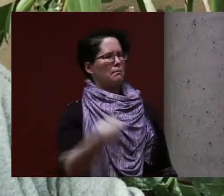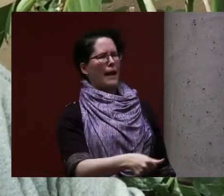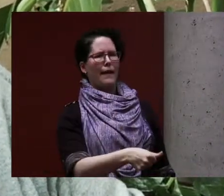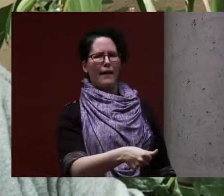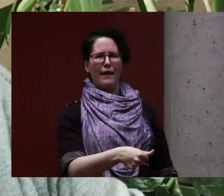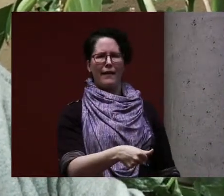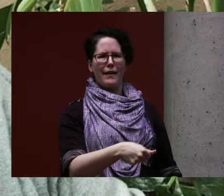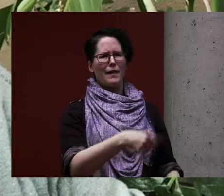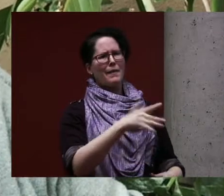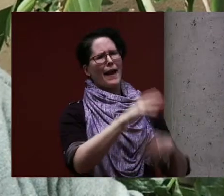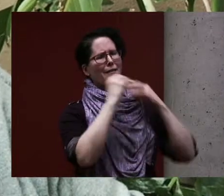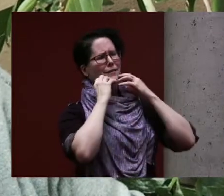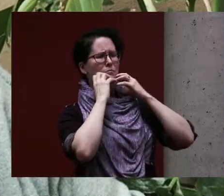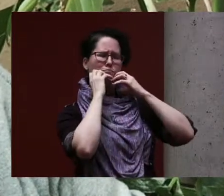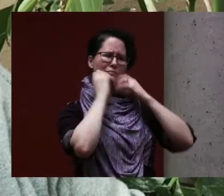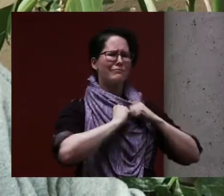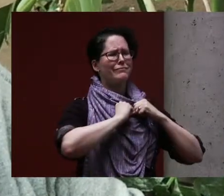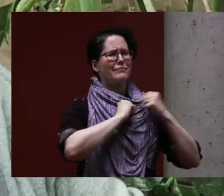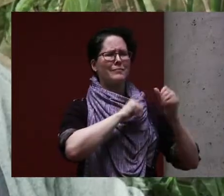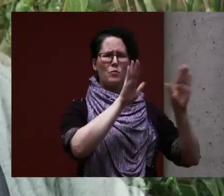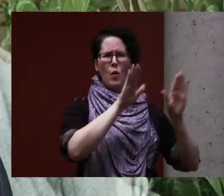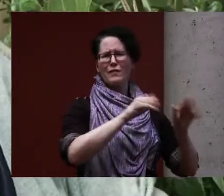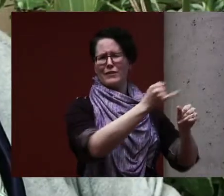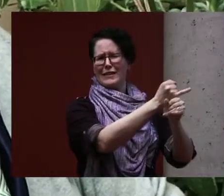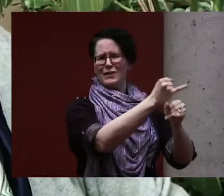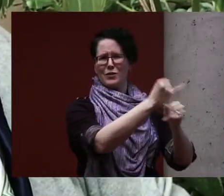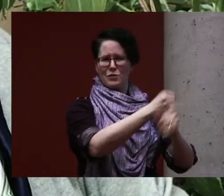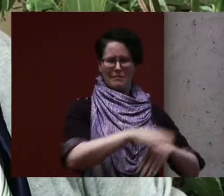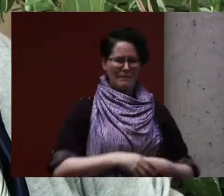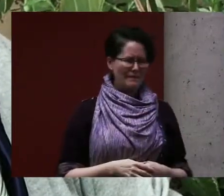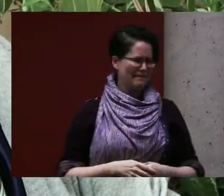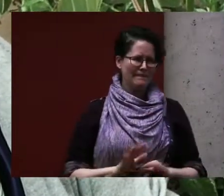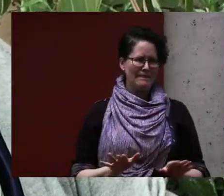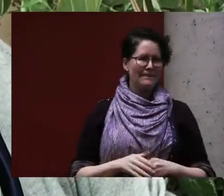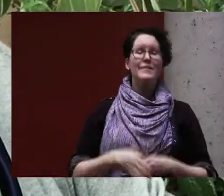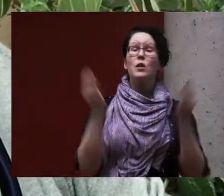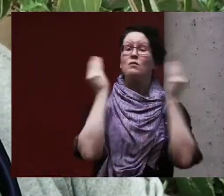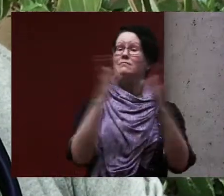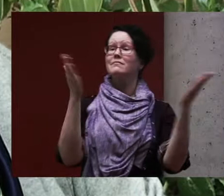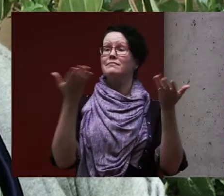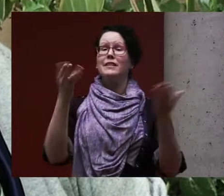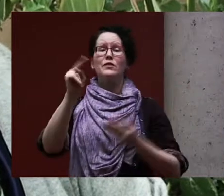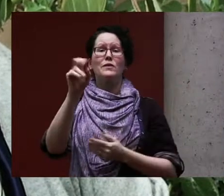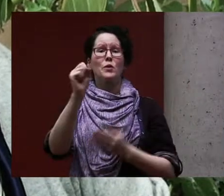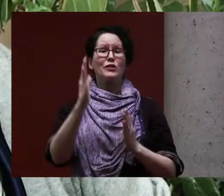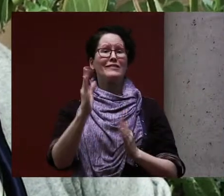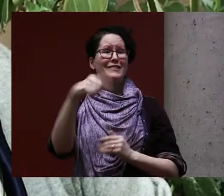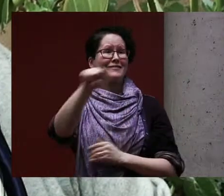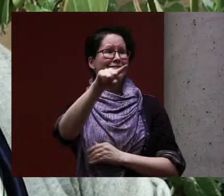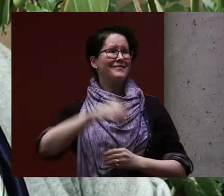that precious gulag bed. So listen up, Nova Scotia. In